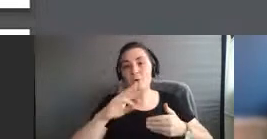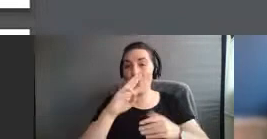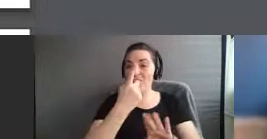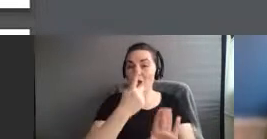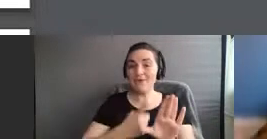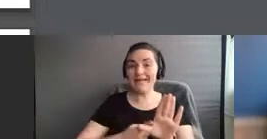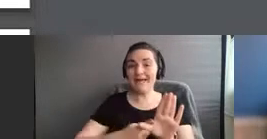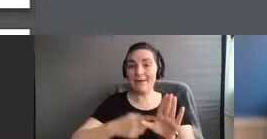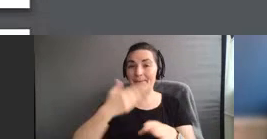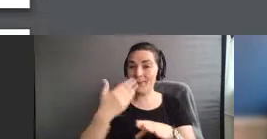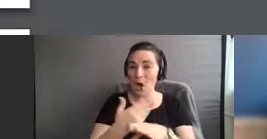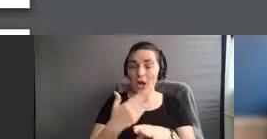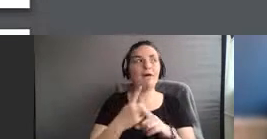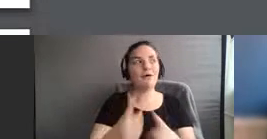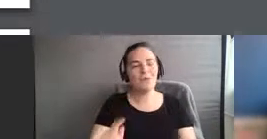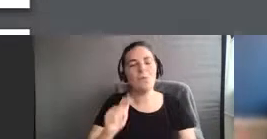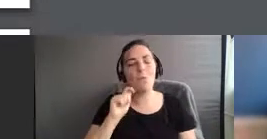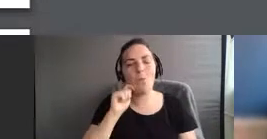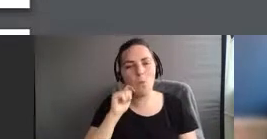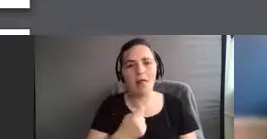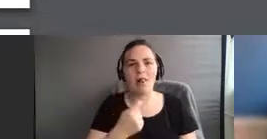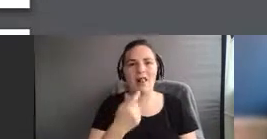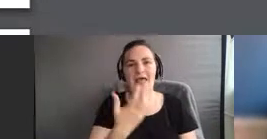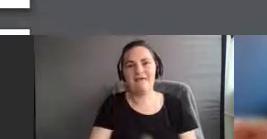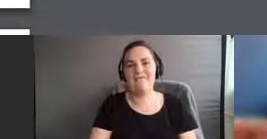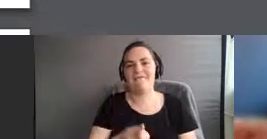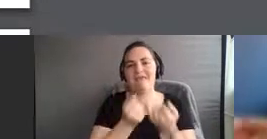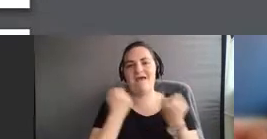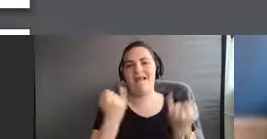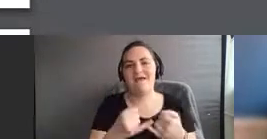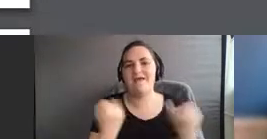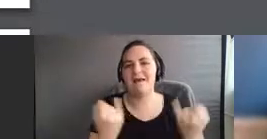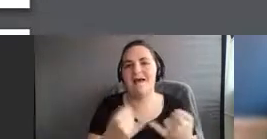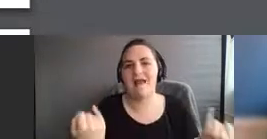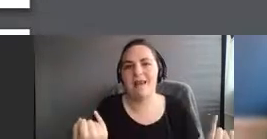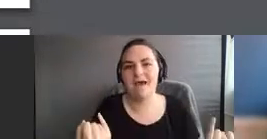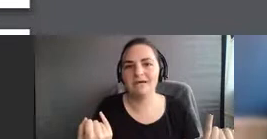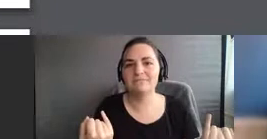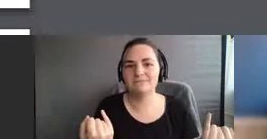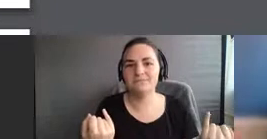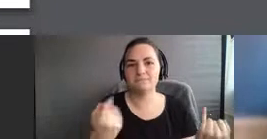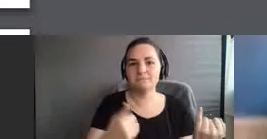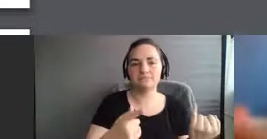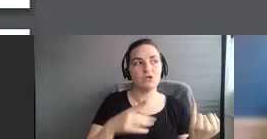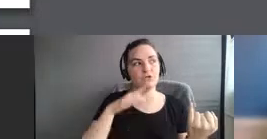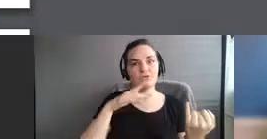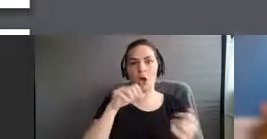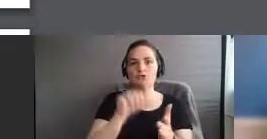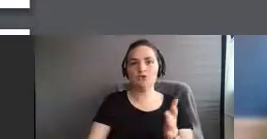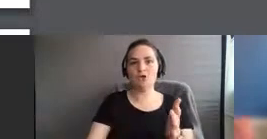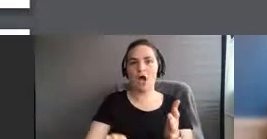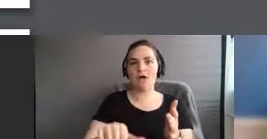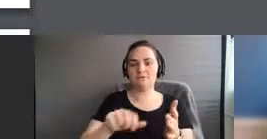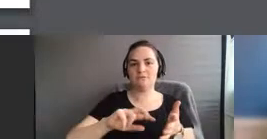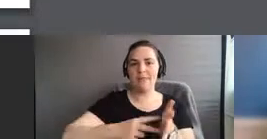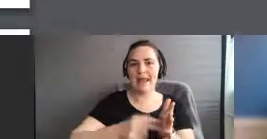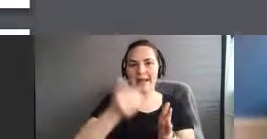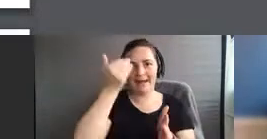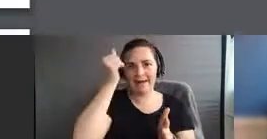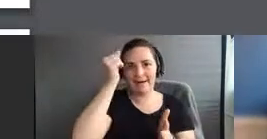work, you're going to be given these submission deadlines, and you need to start planning now. Working back from those